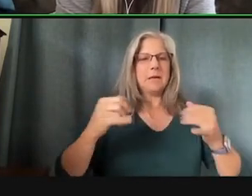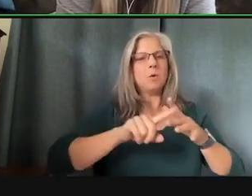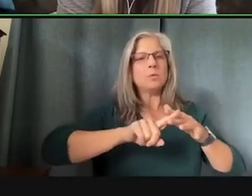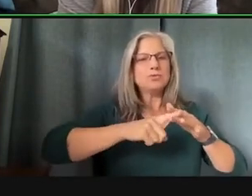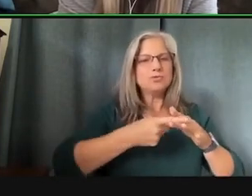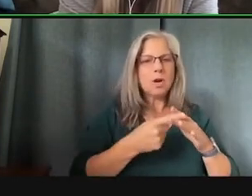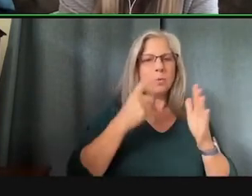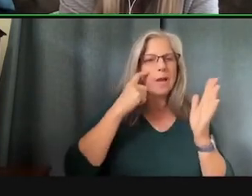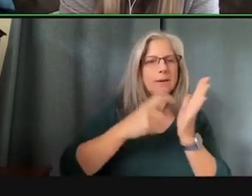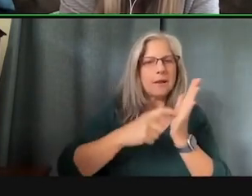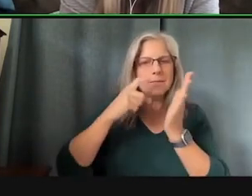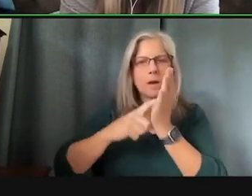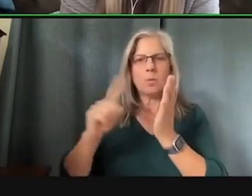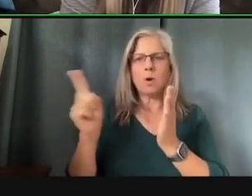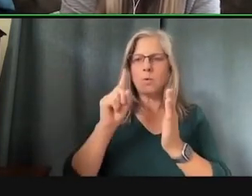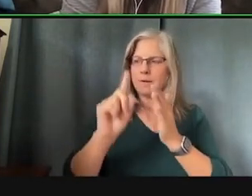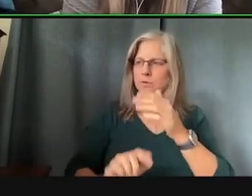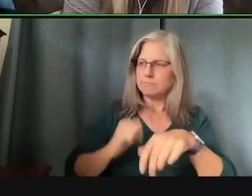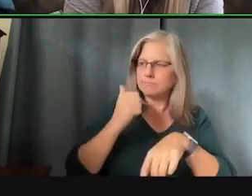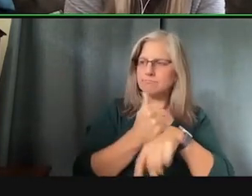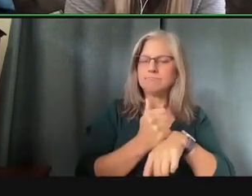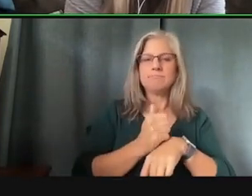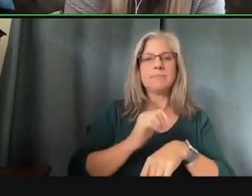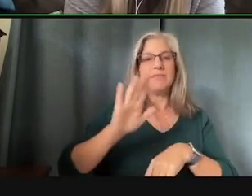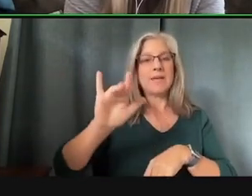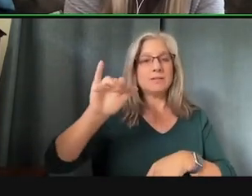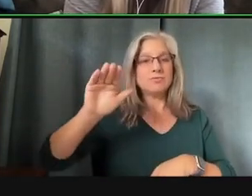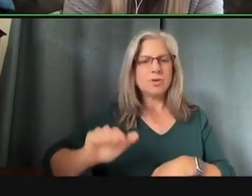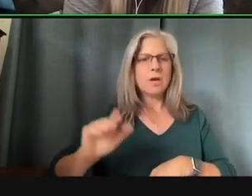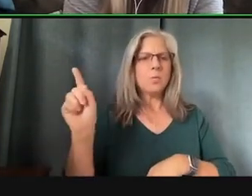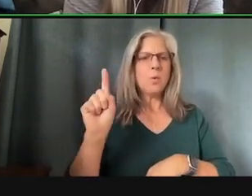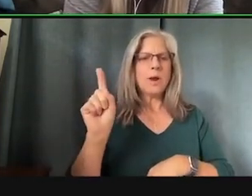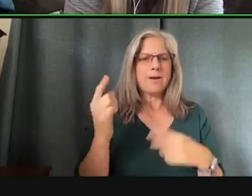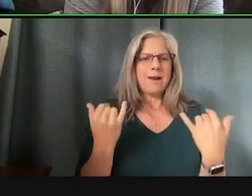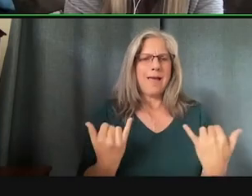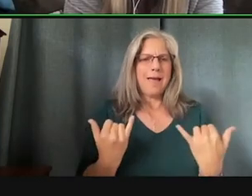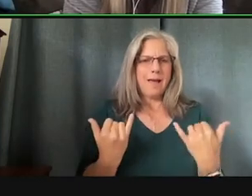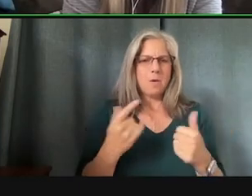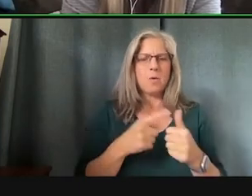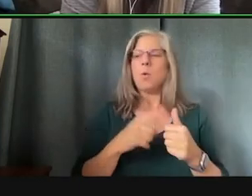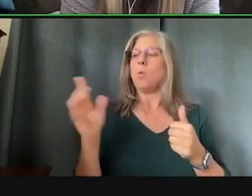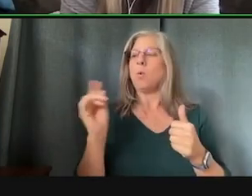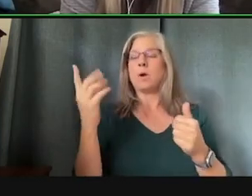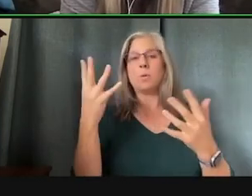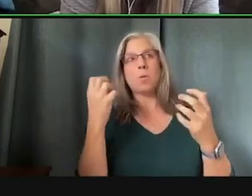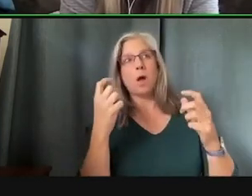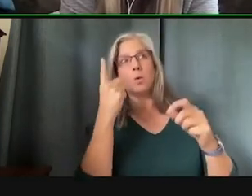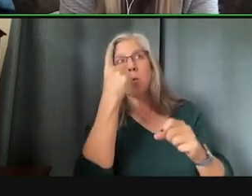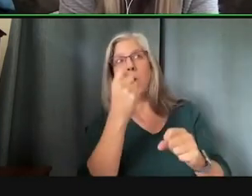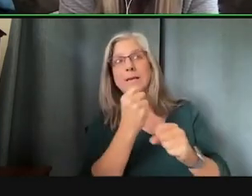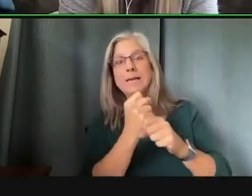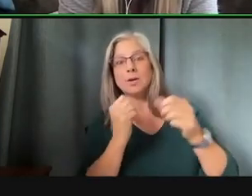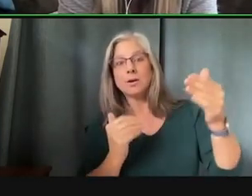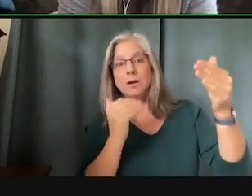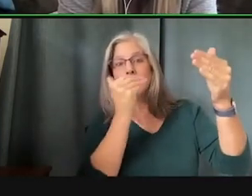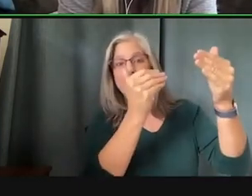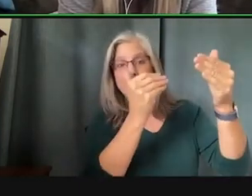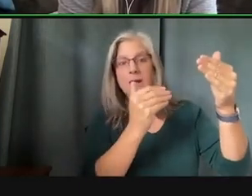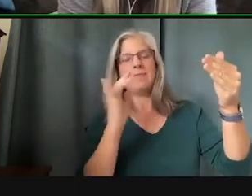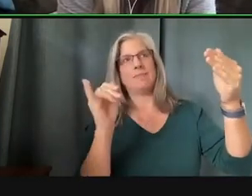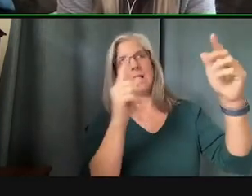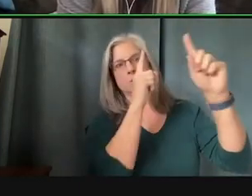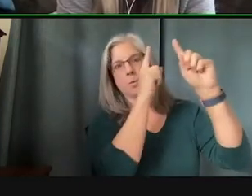we need to establish the child is at and where we want that child to be in 1 year's time. That's our